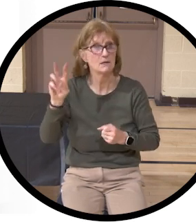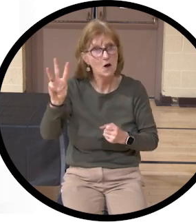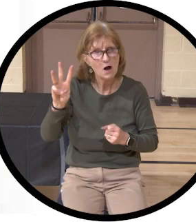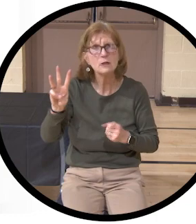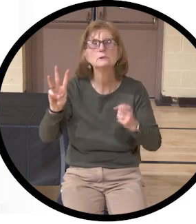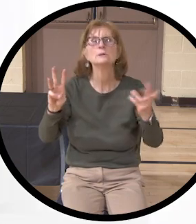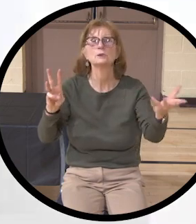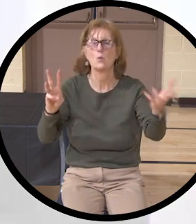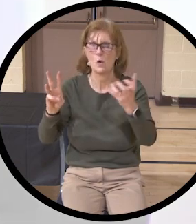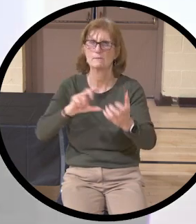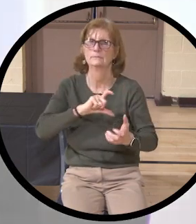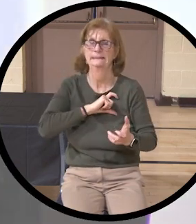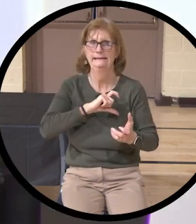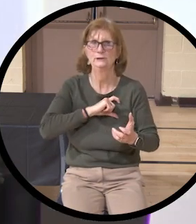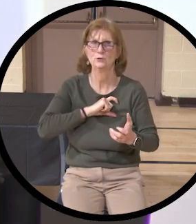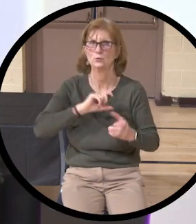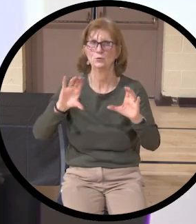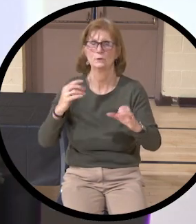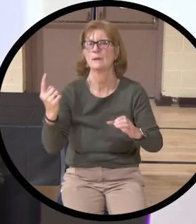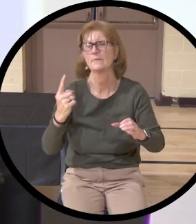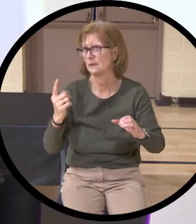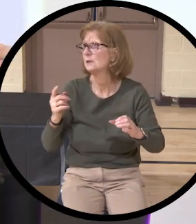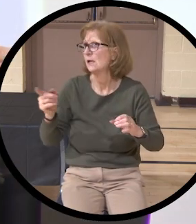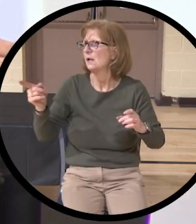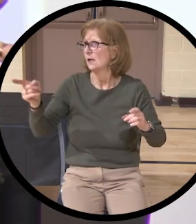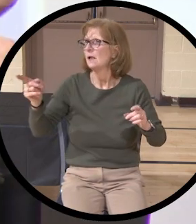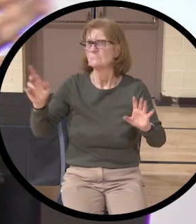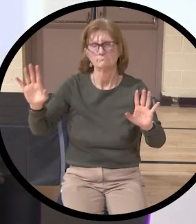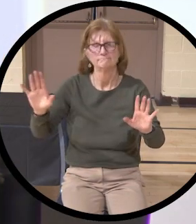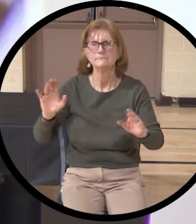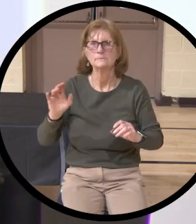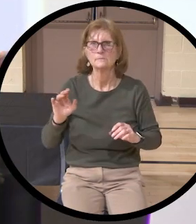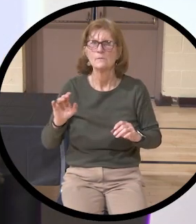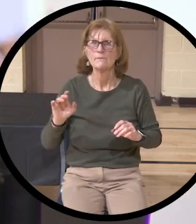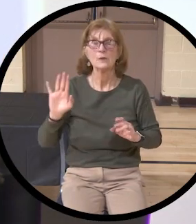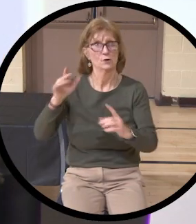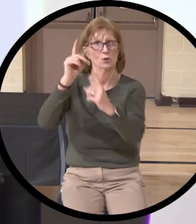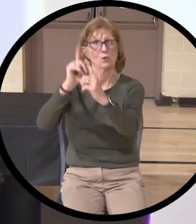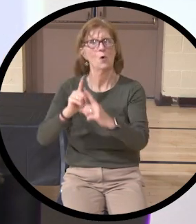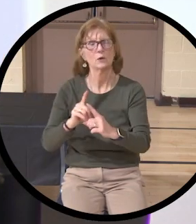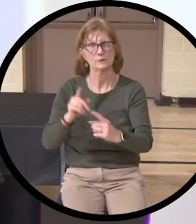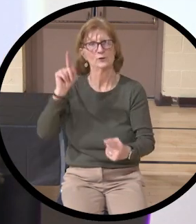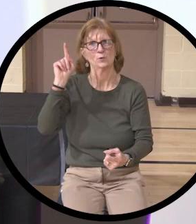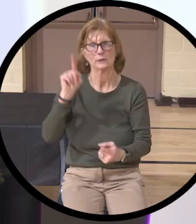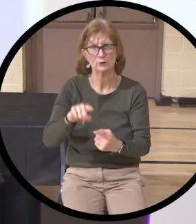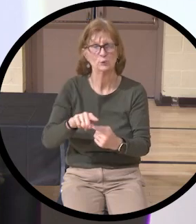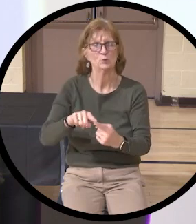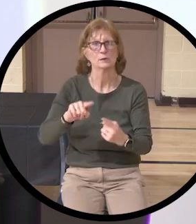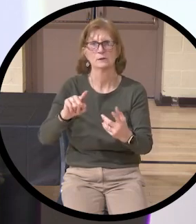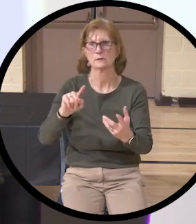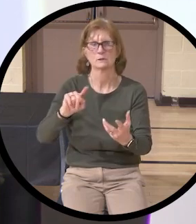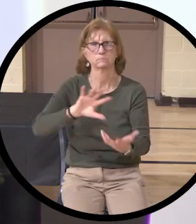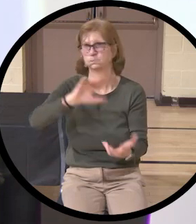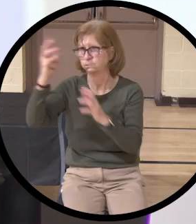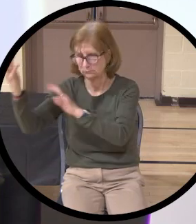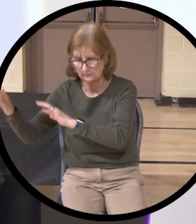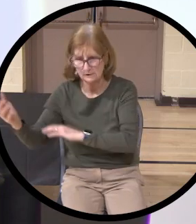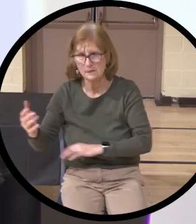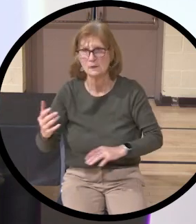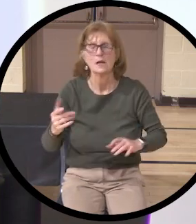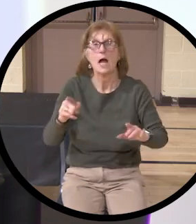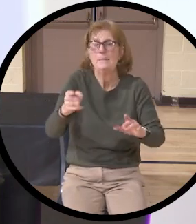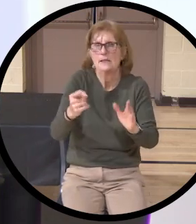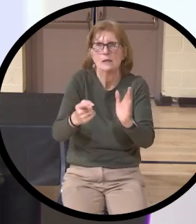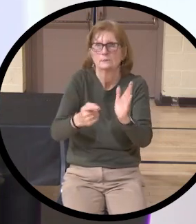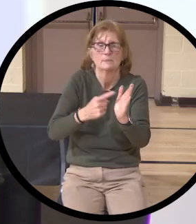observed, and see what we can do, because I think the goal of this project is to reduce chaos. I know that sometimes there's too much